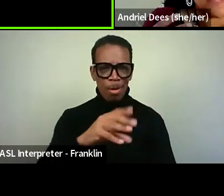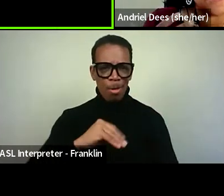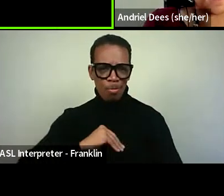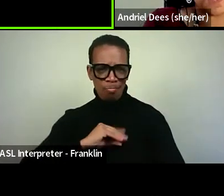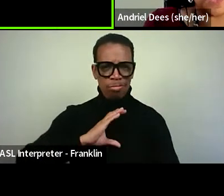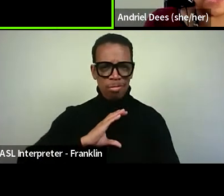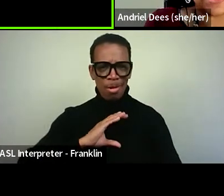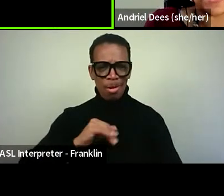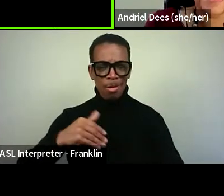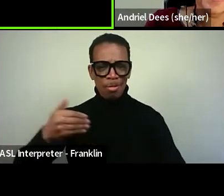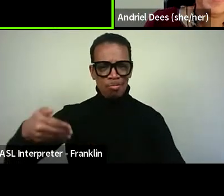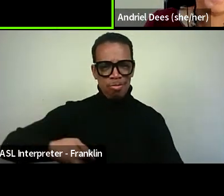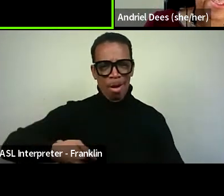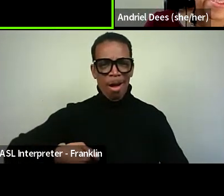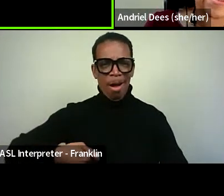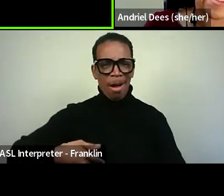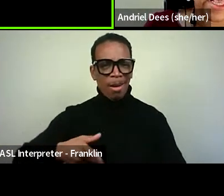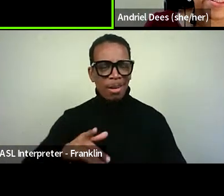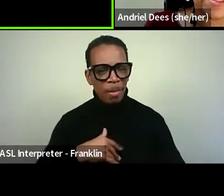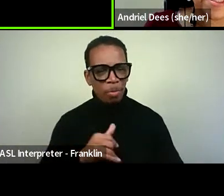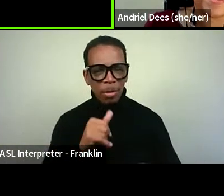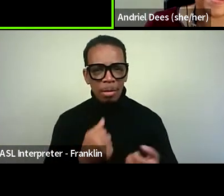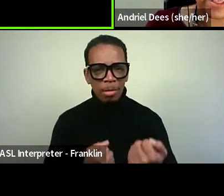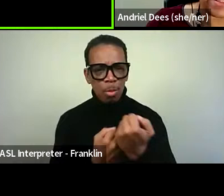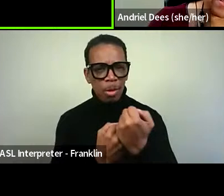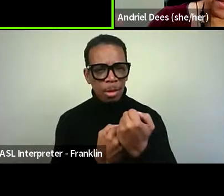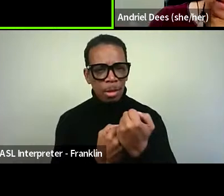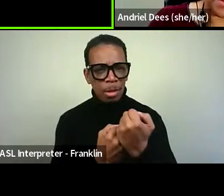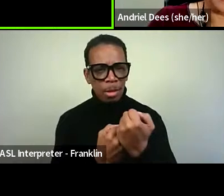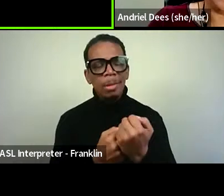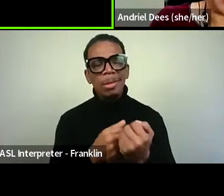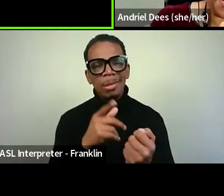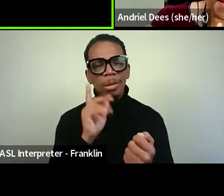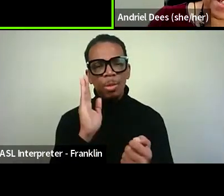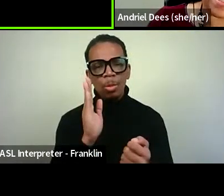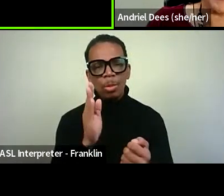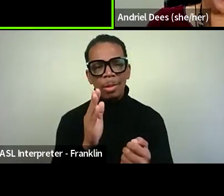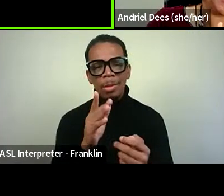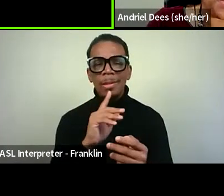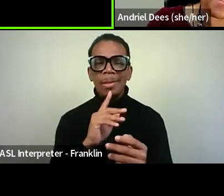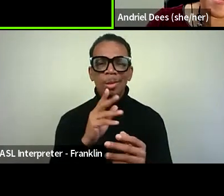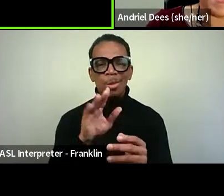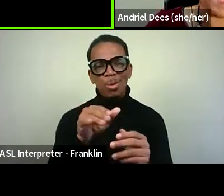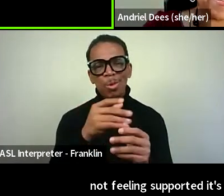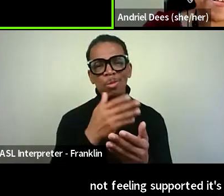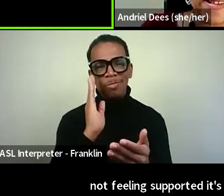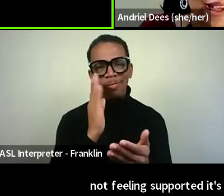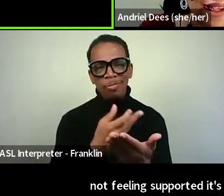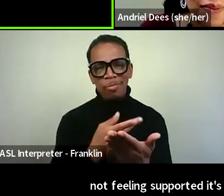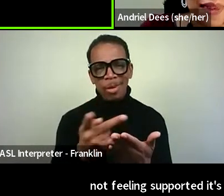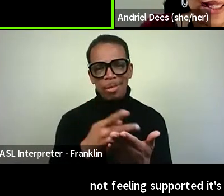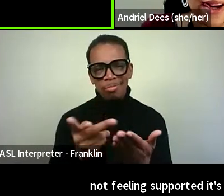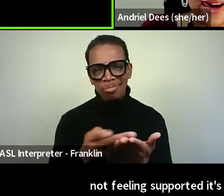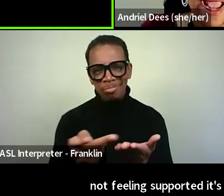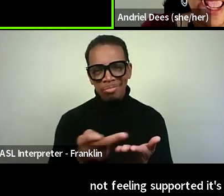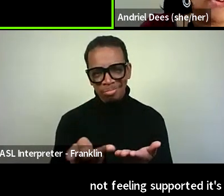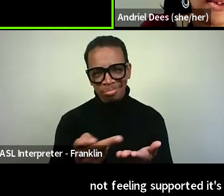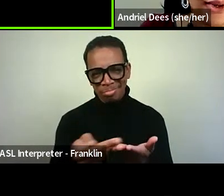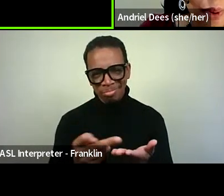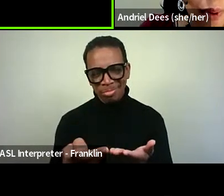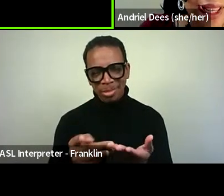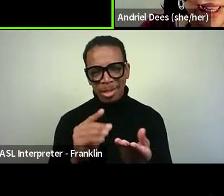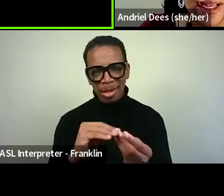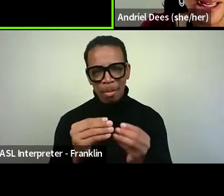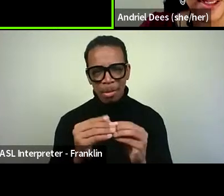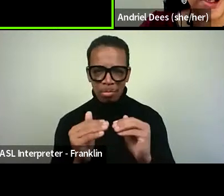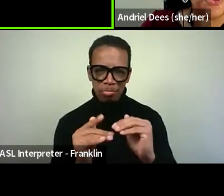you're not feeling supported, it's highly likely that you're, the retention, the persistence is just not going to be there. And to